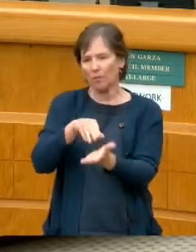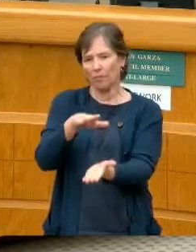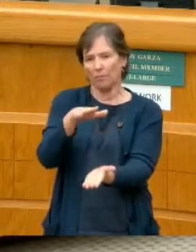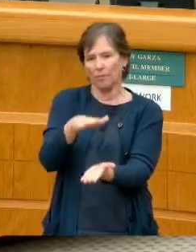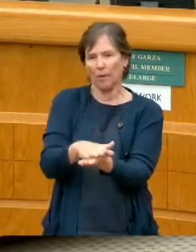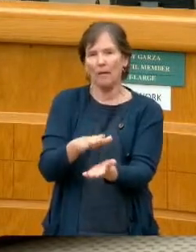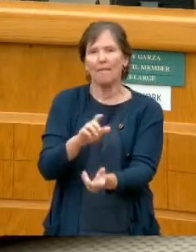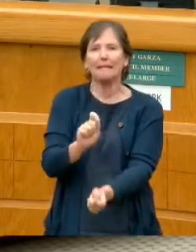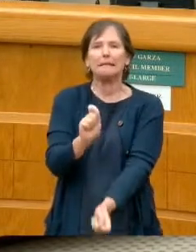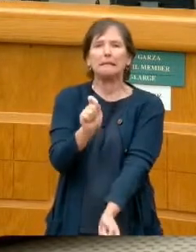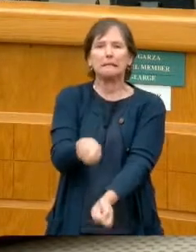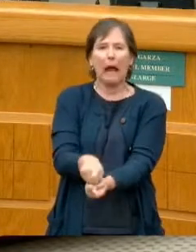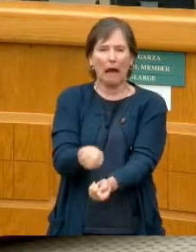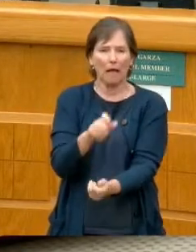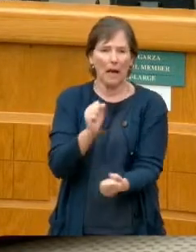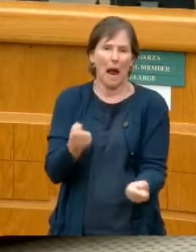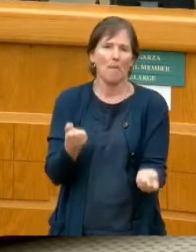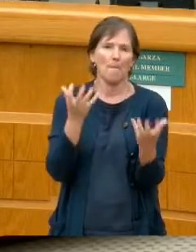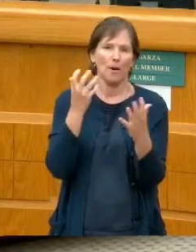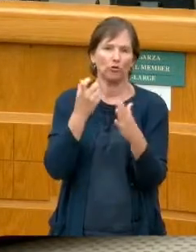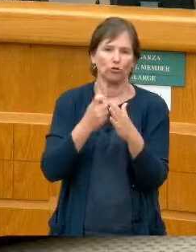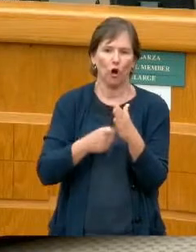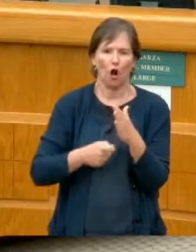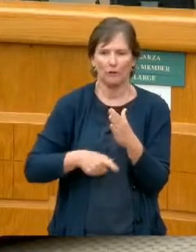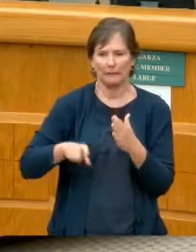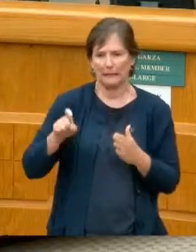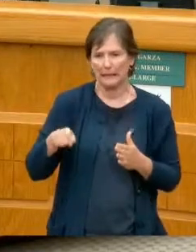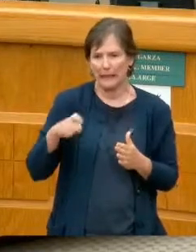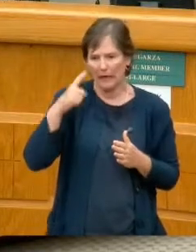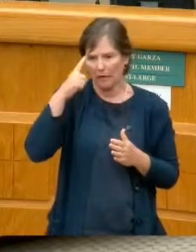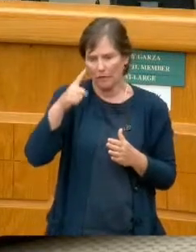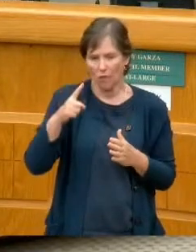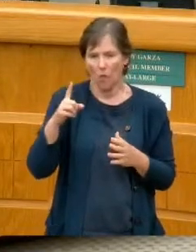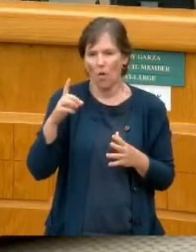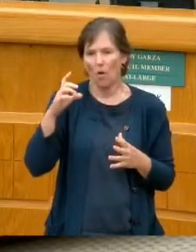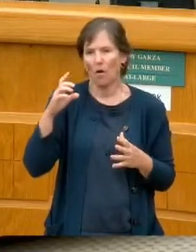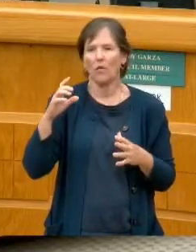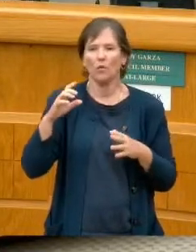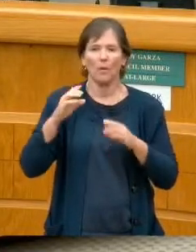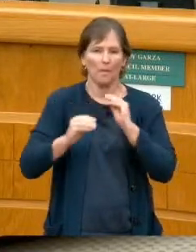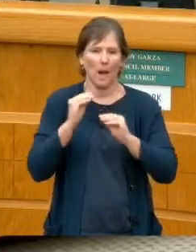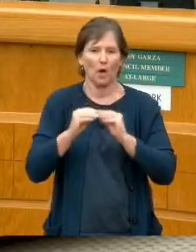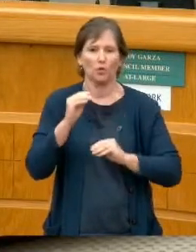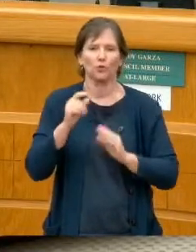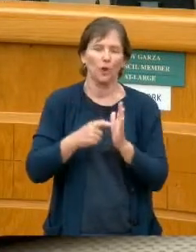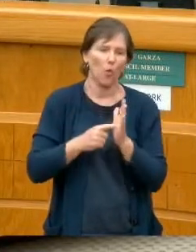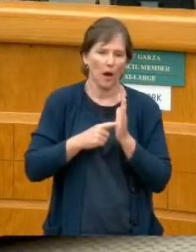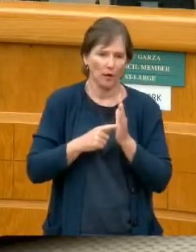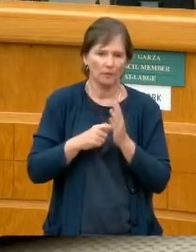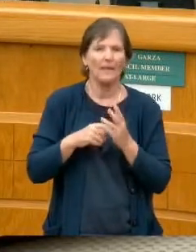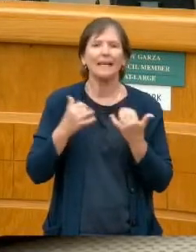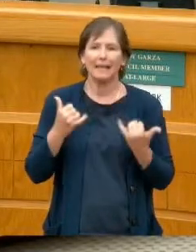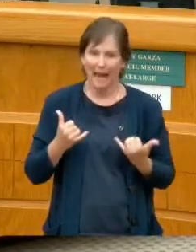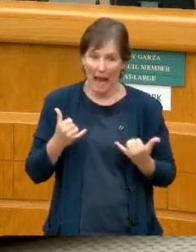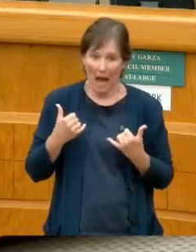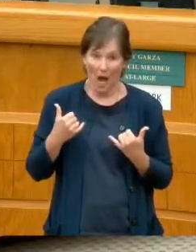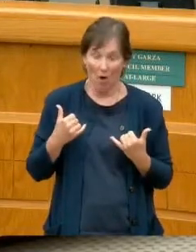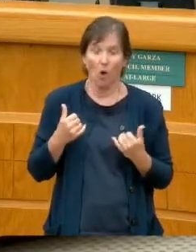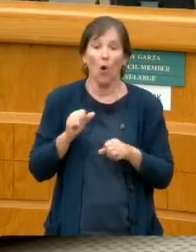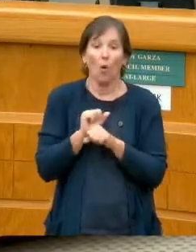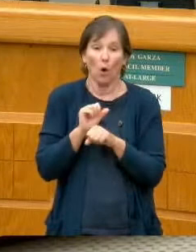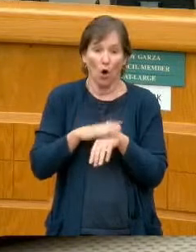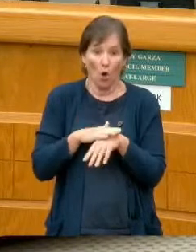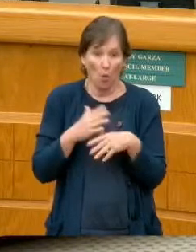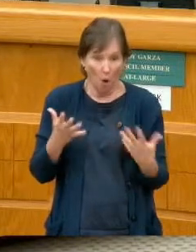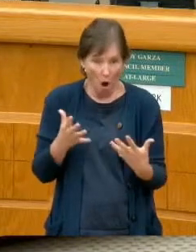whichever is deemed necessary. And this is exactly where we are today in step two.